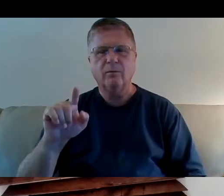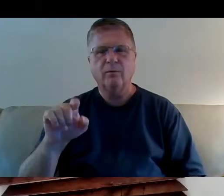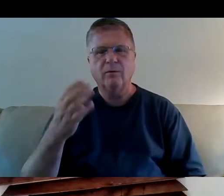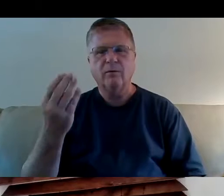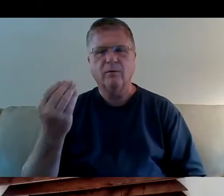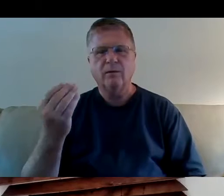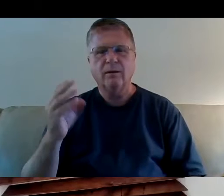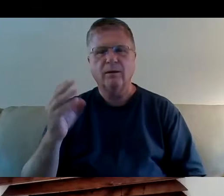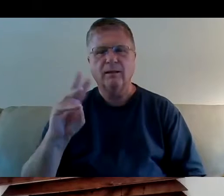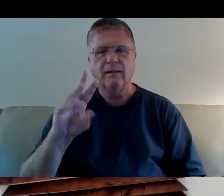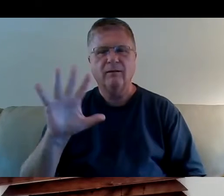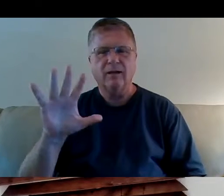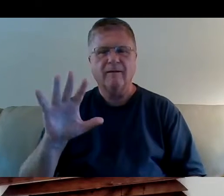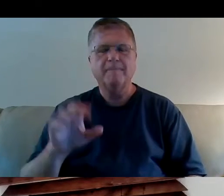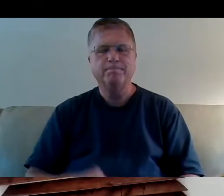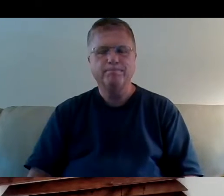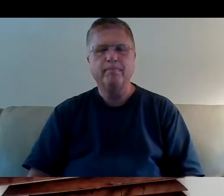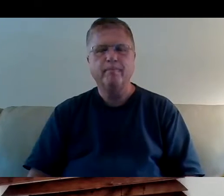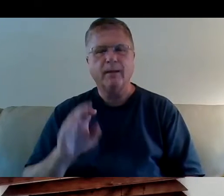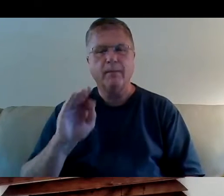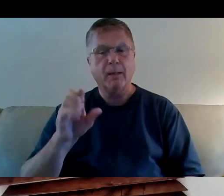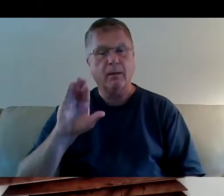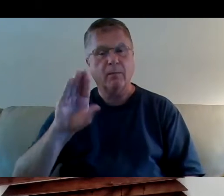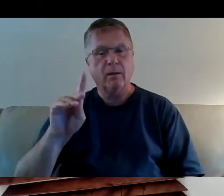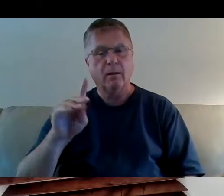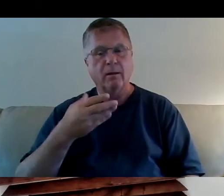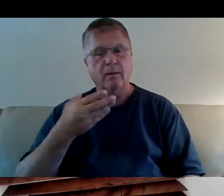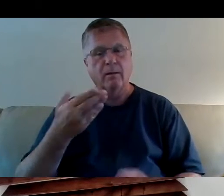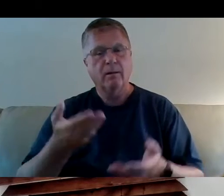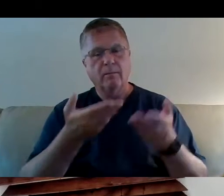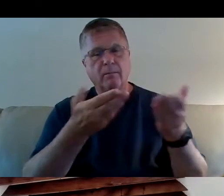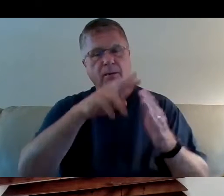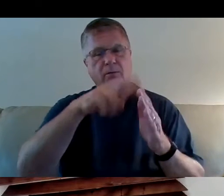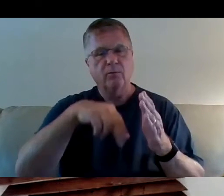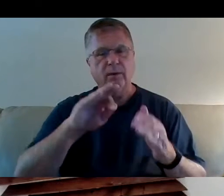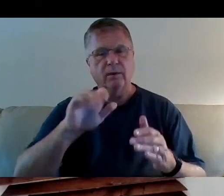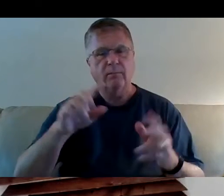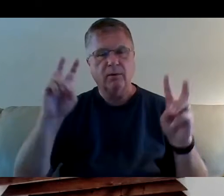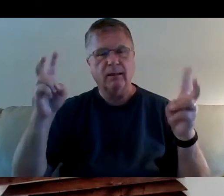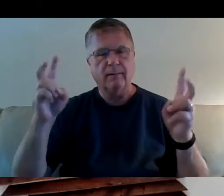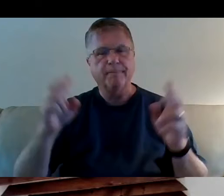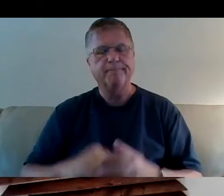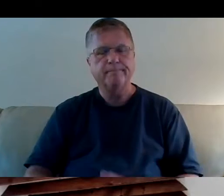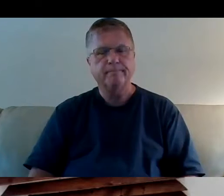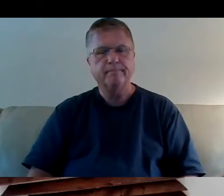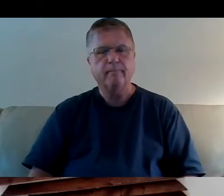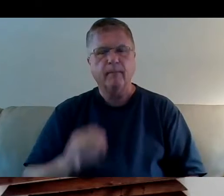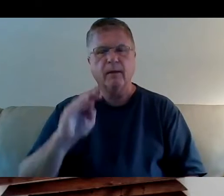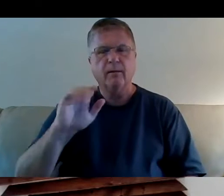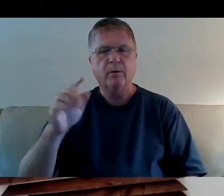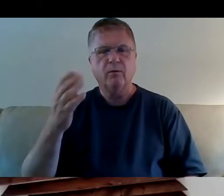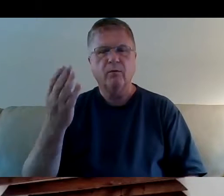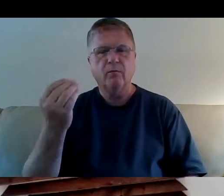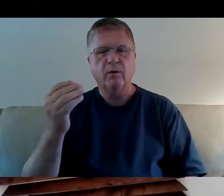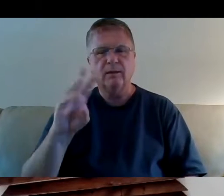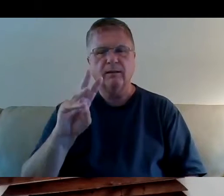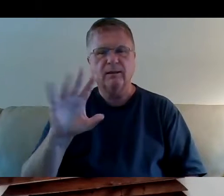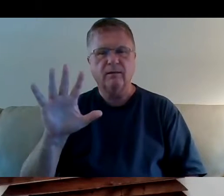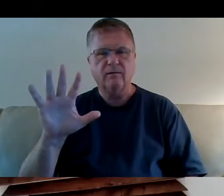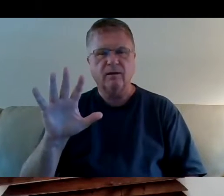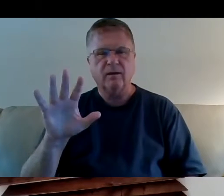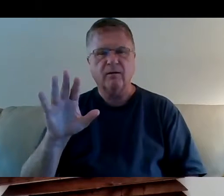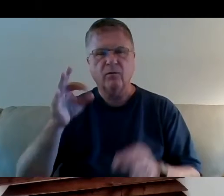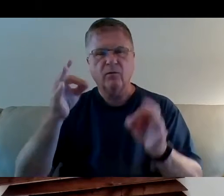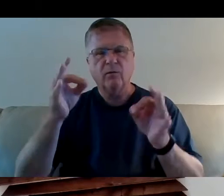2021-1465. Madam Clerk, will you please read the title of the bill? Sure will. Bill 1465,